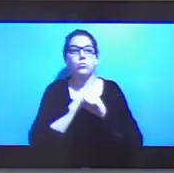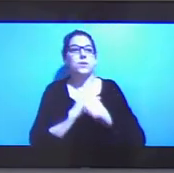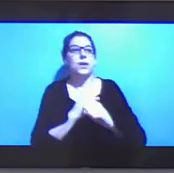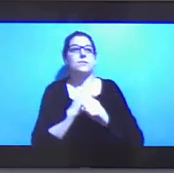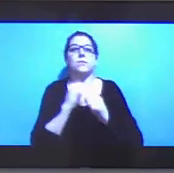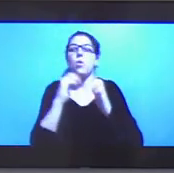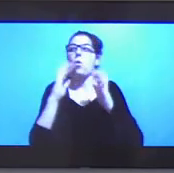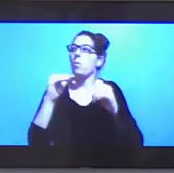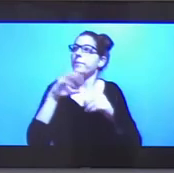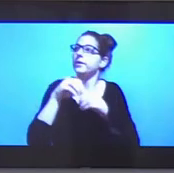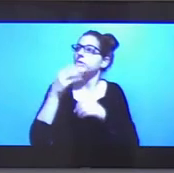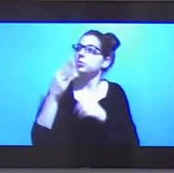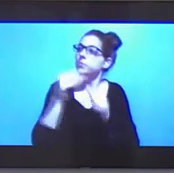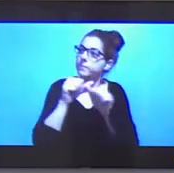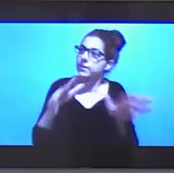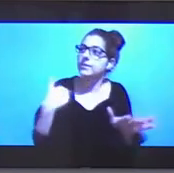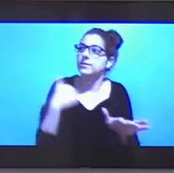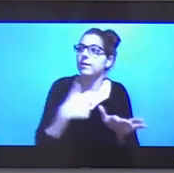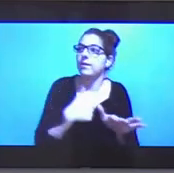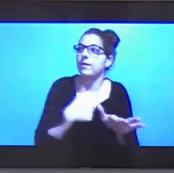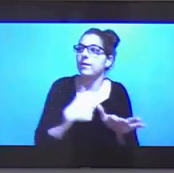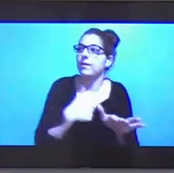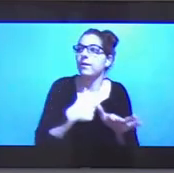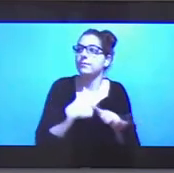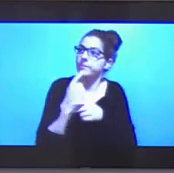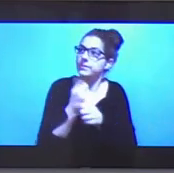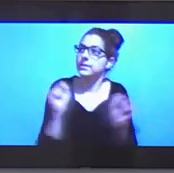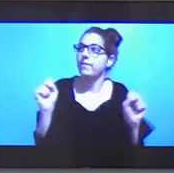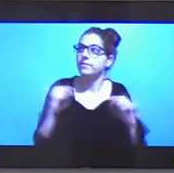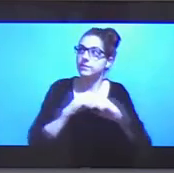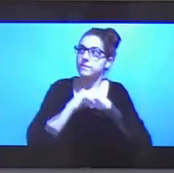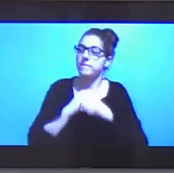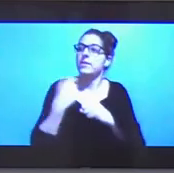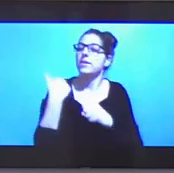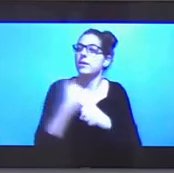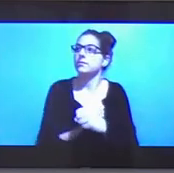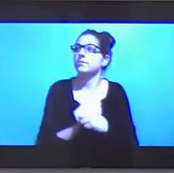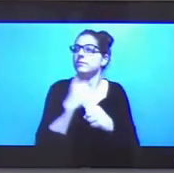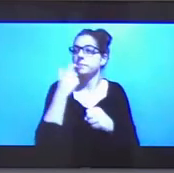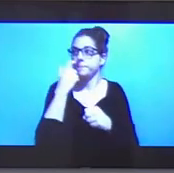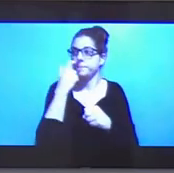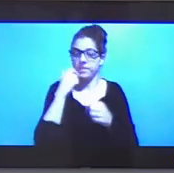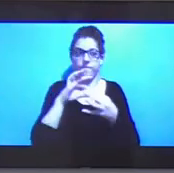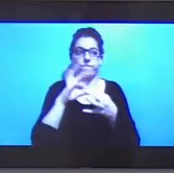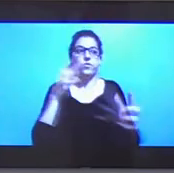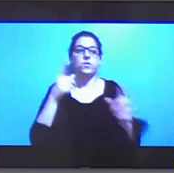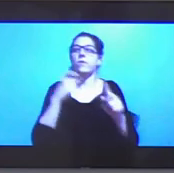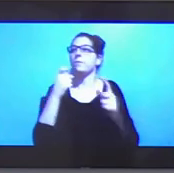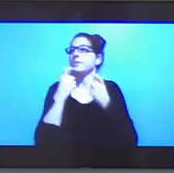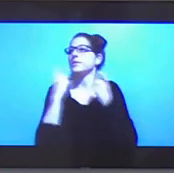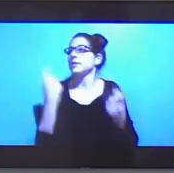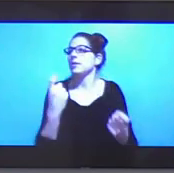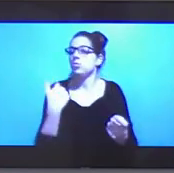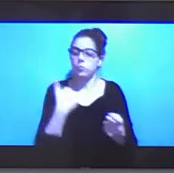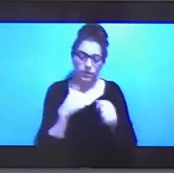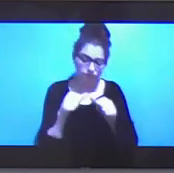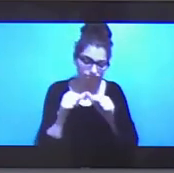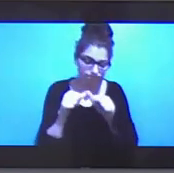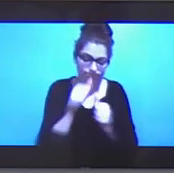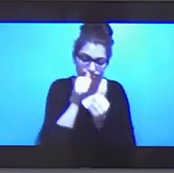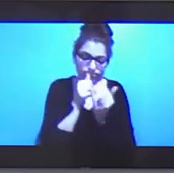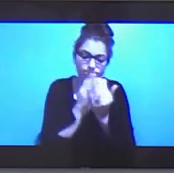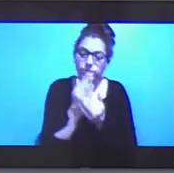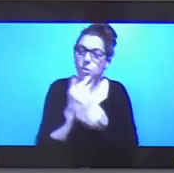bless us, keep us safe, and defend us, and prepare us that we, free from sin, we may persevere always in your love to the